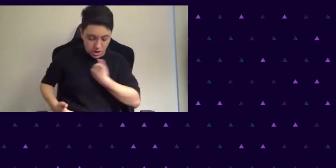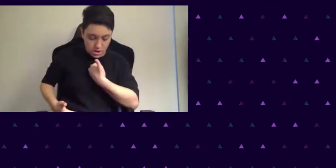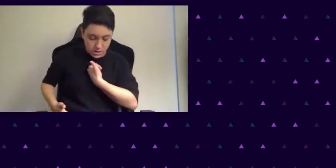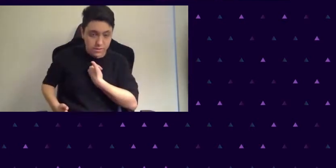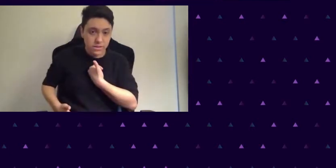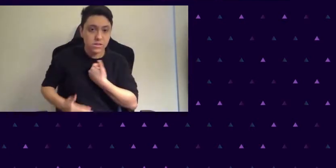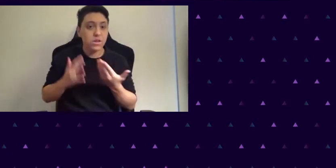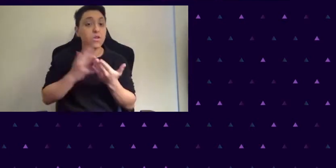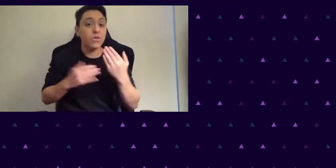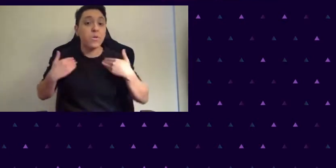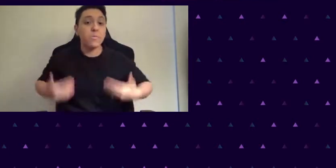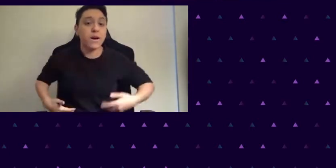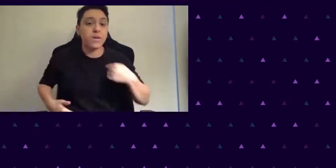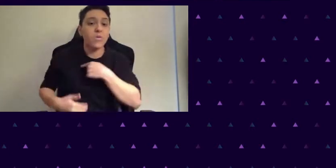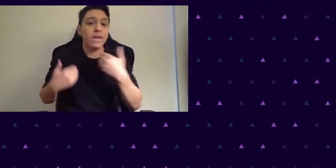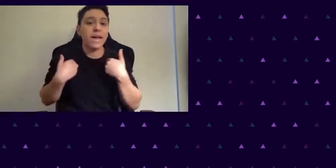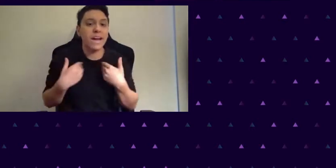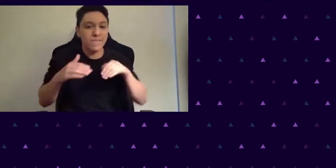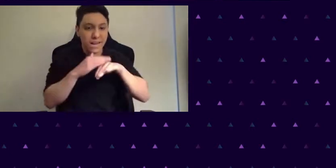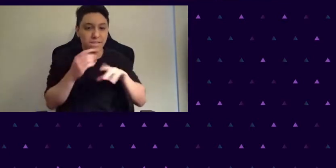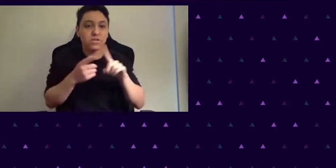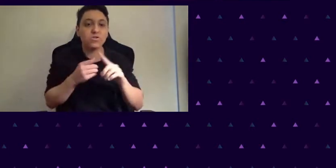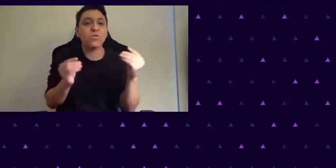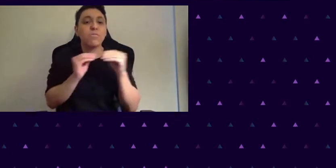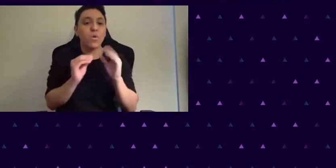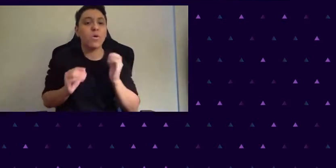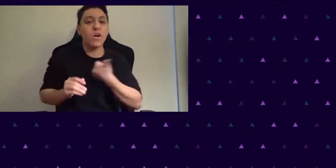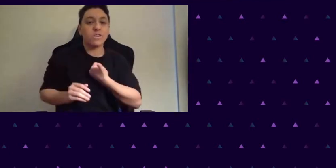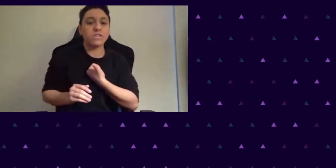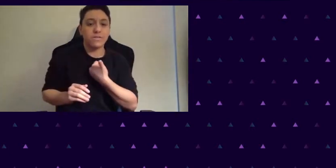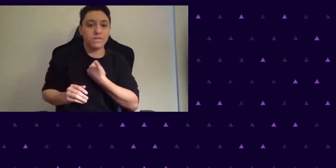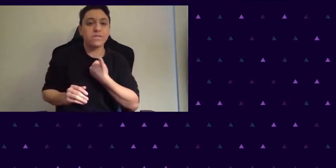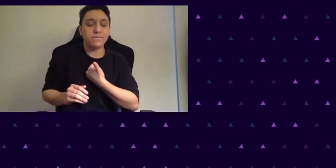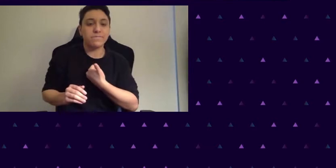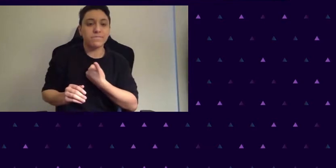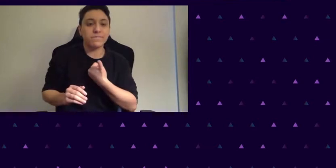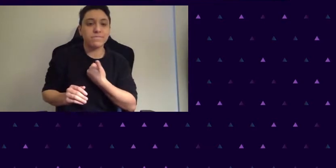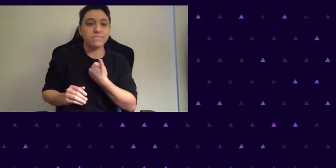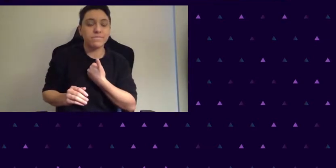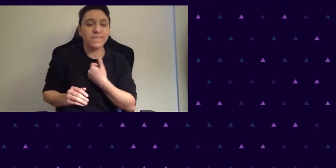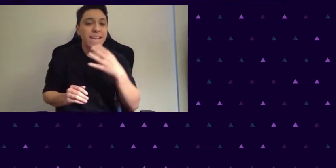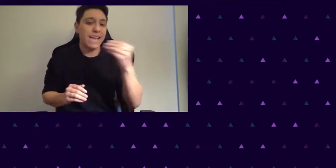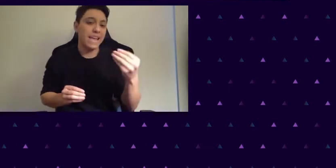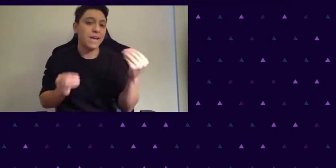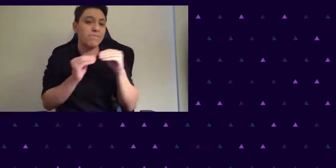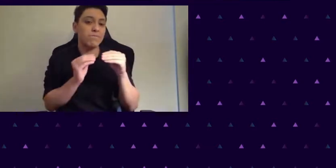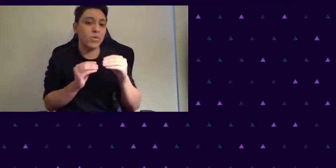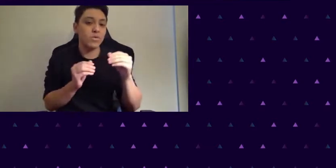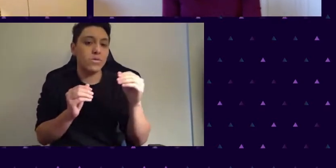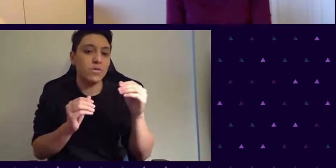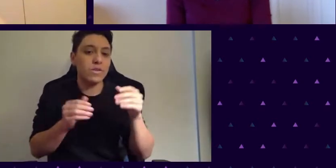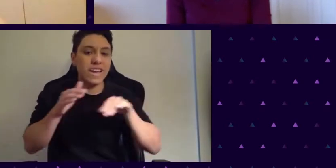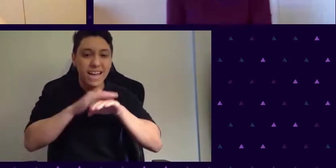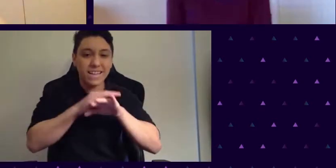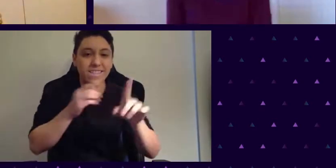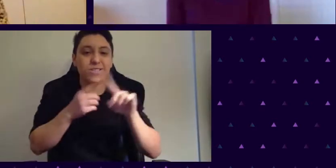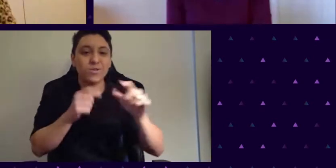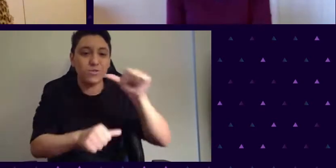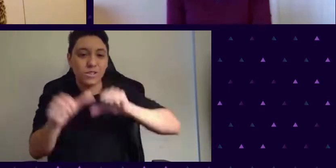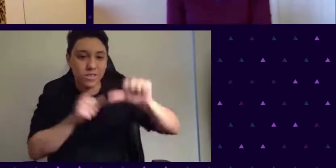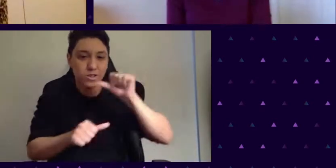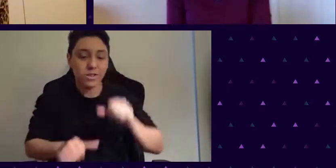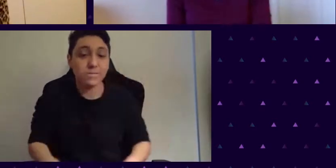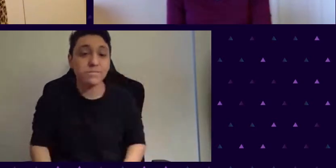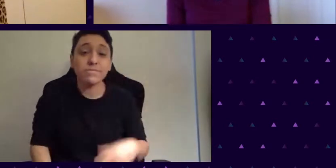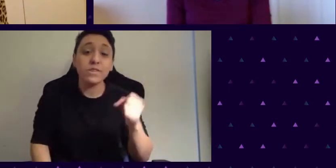we have access to more of ourselves and that we have access to more of each other, ideally, as well. So wherever